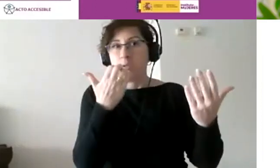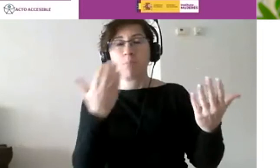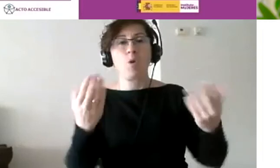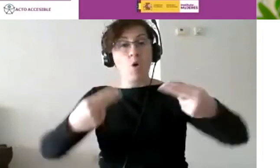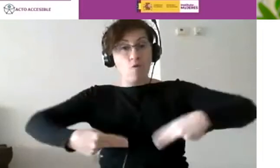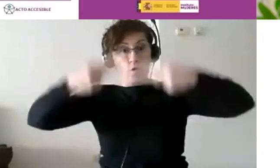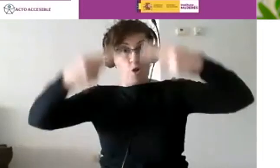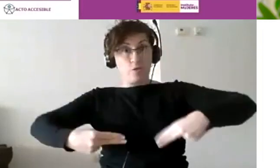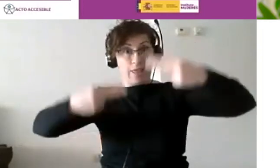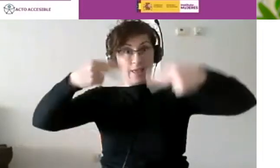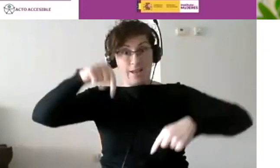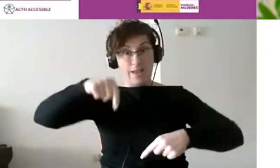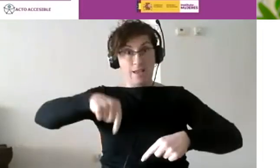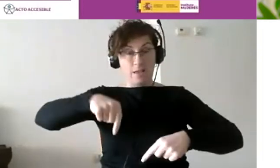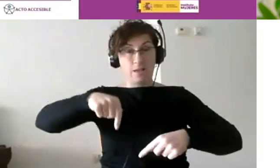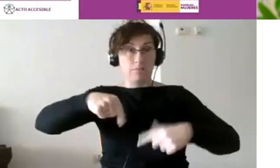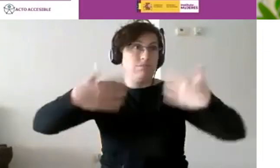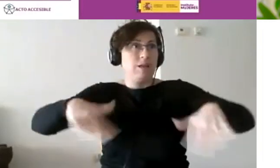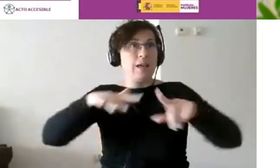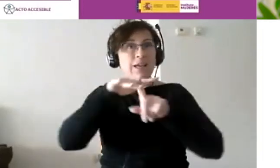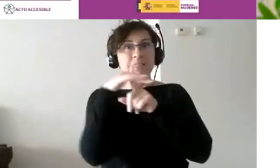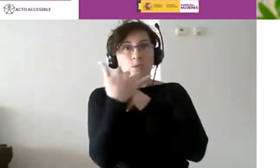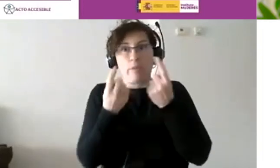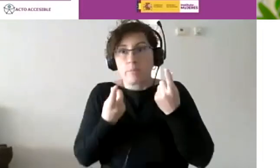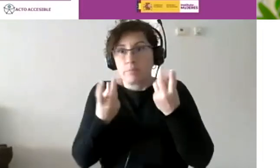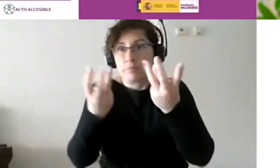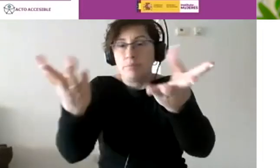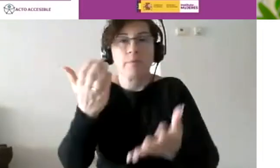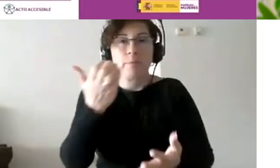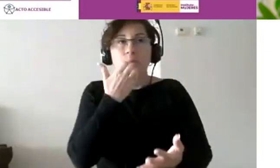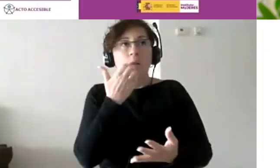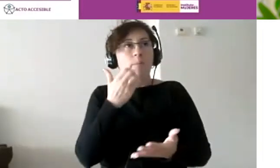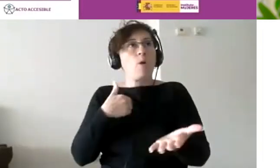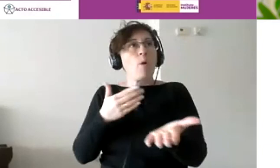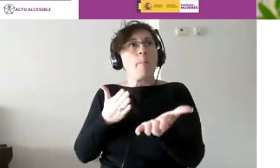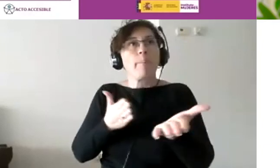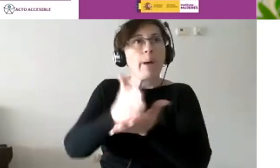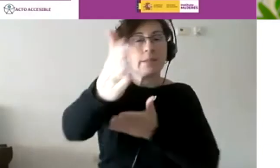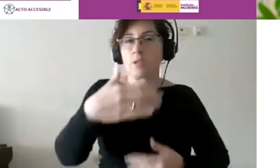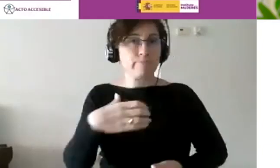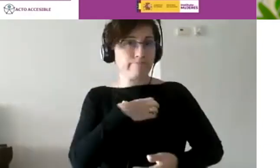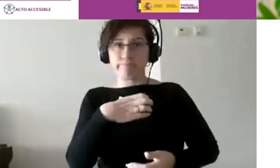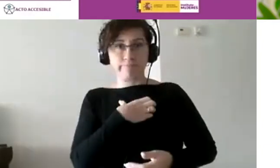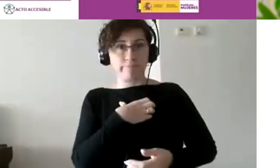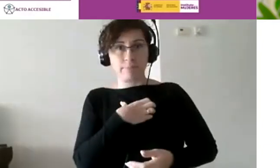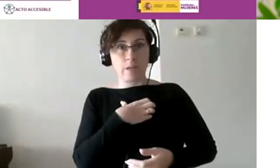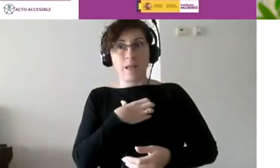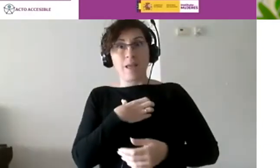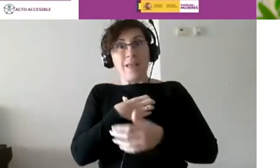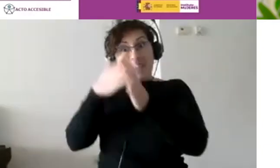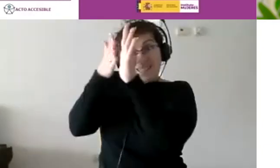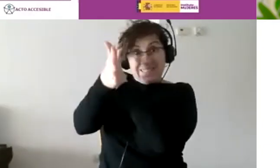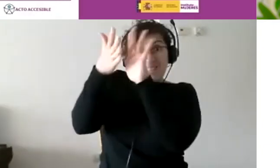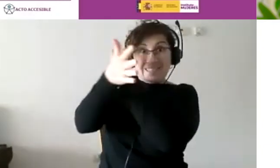telling that they can't cross the border just because they can't explain a situation. They can't cross the